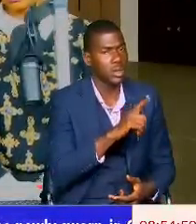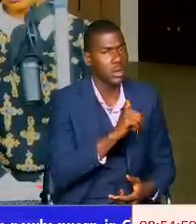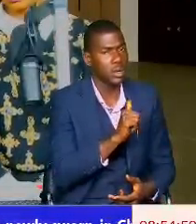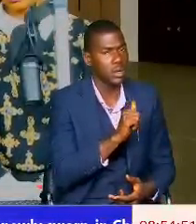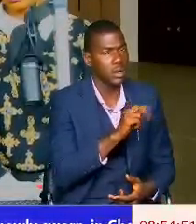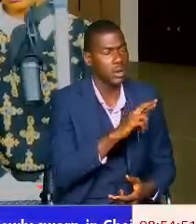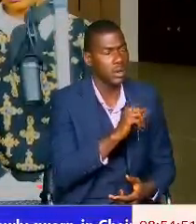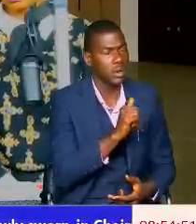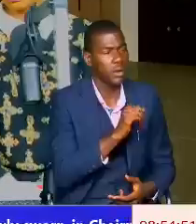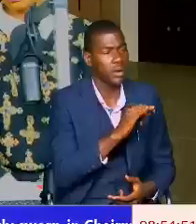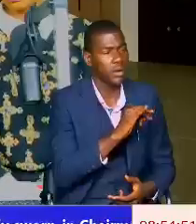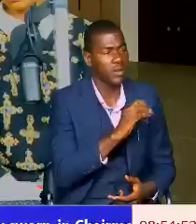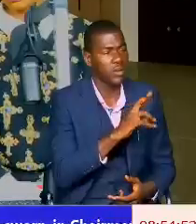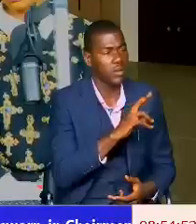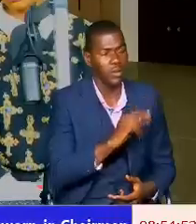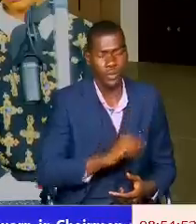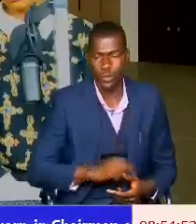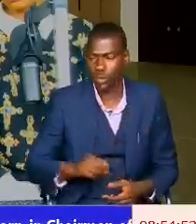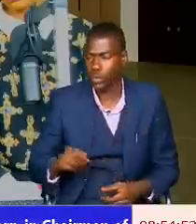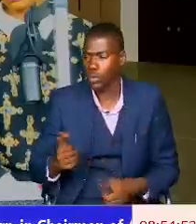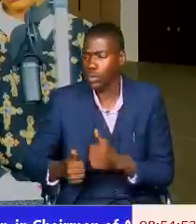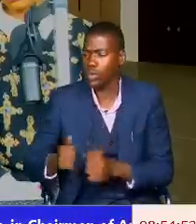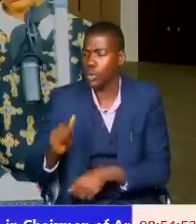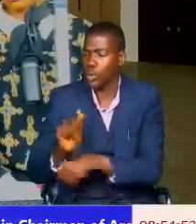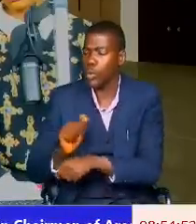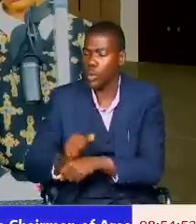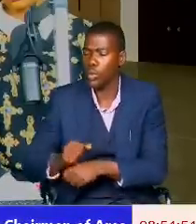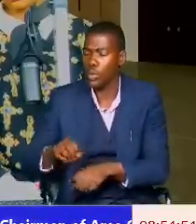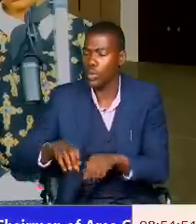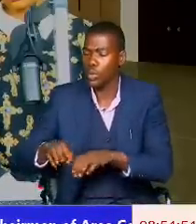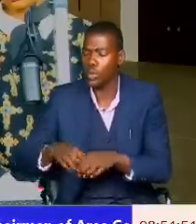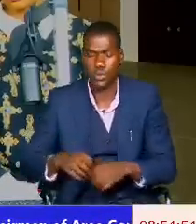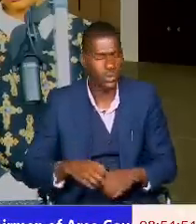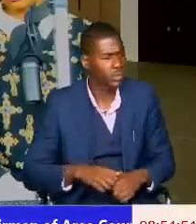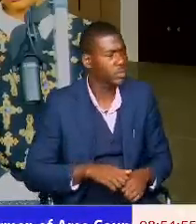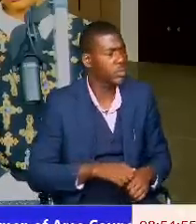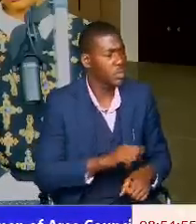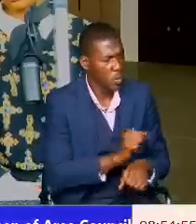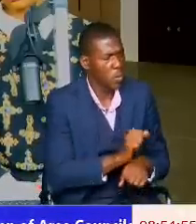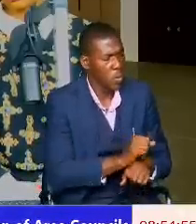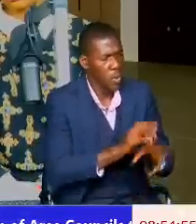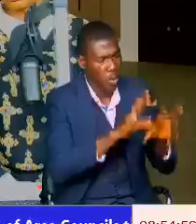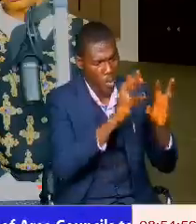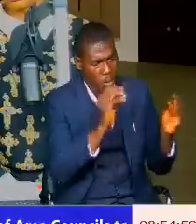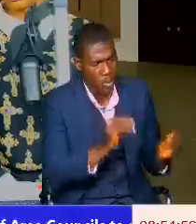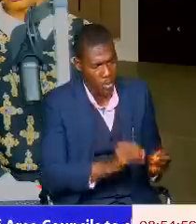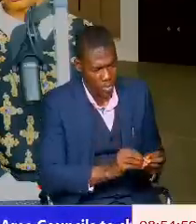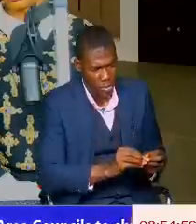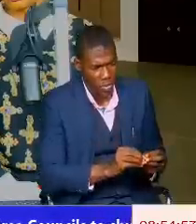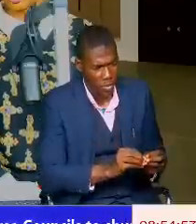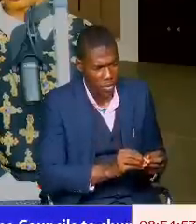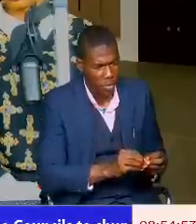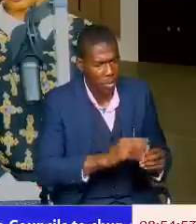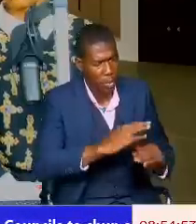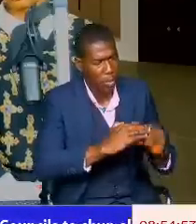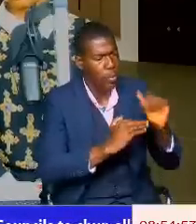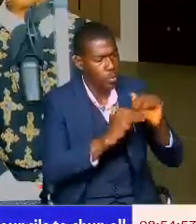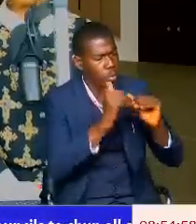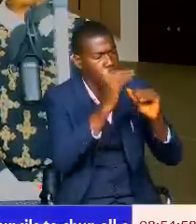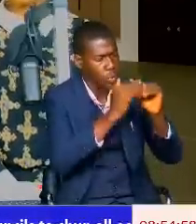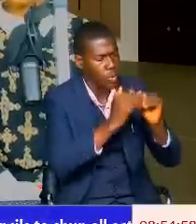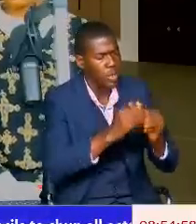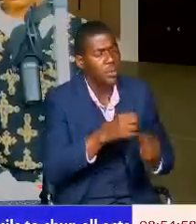do? He works at a construction company as a driver. He they work with construction company? Yes, sir. Which